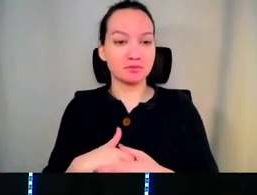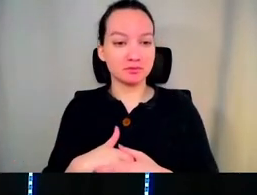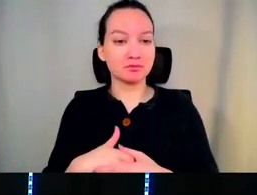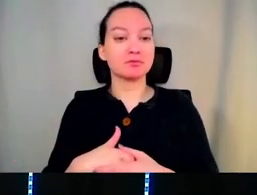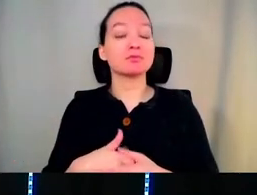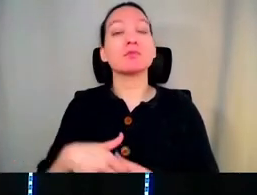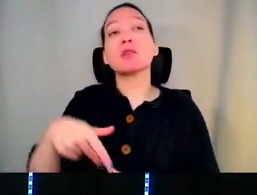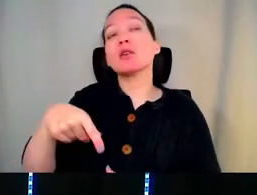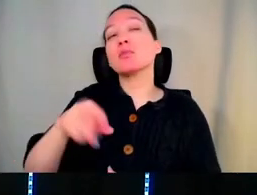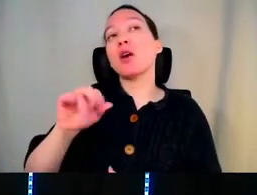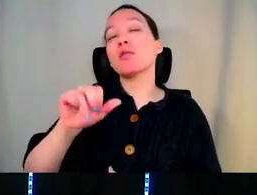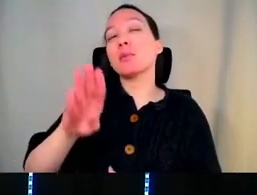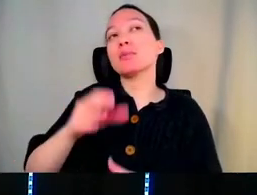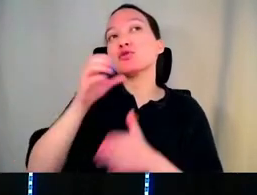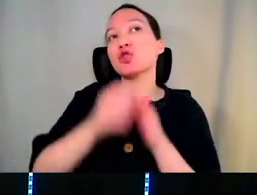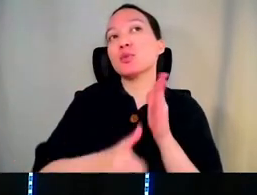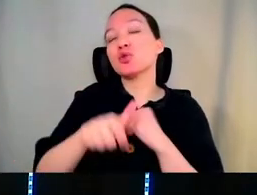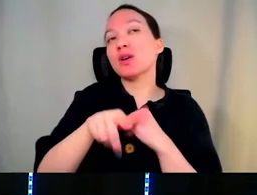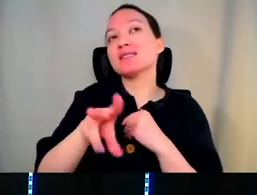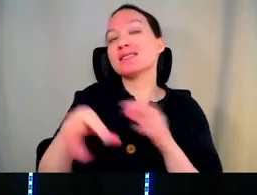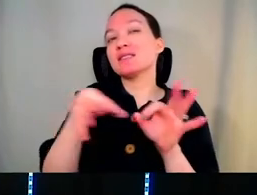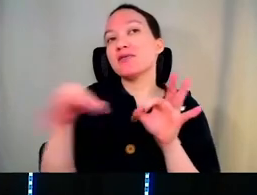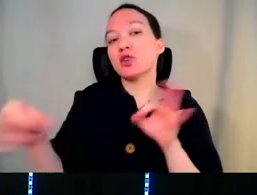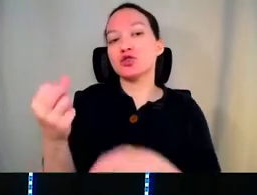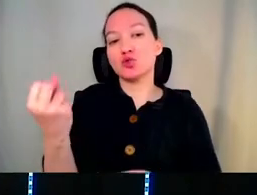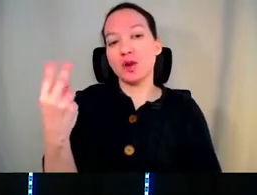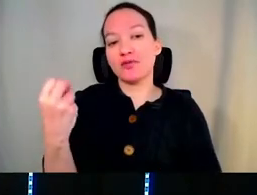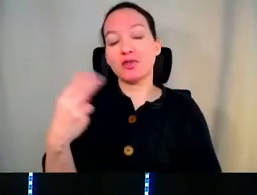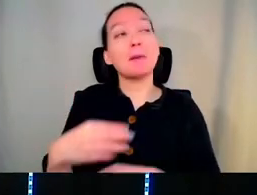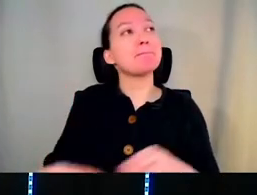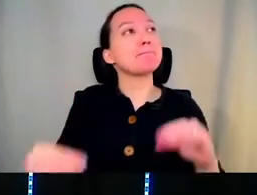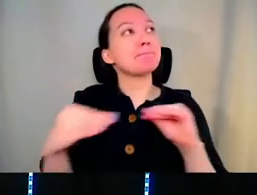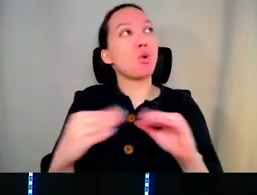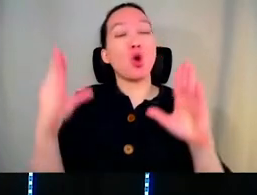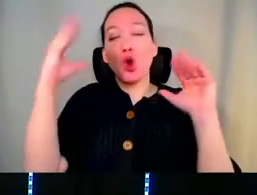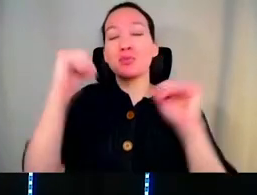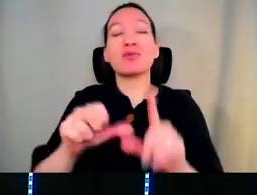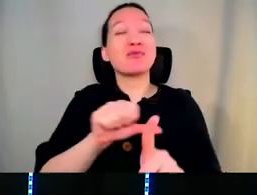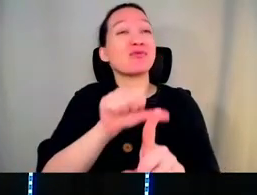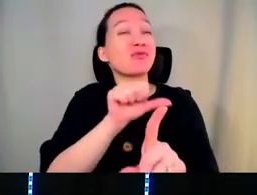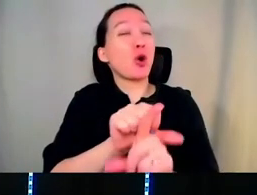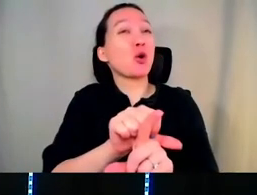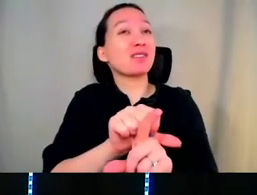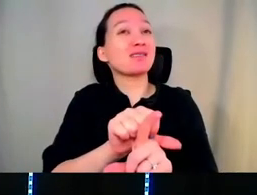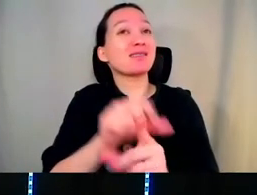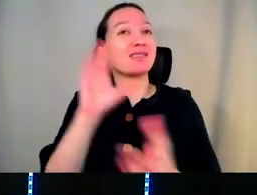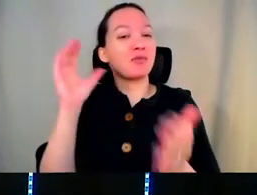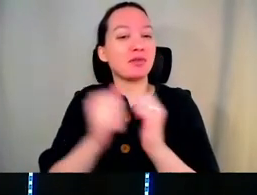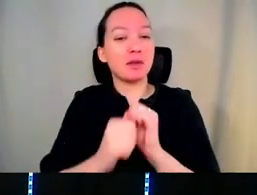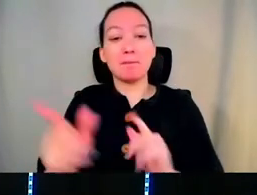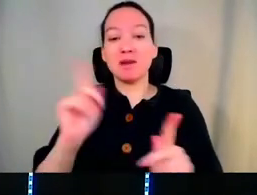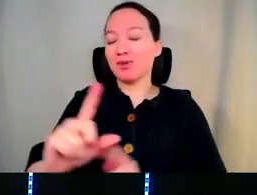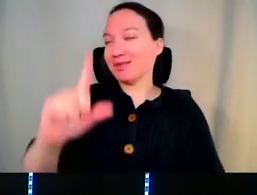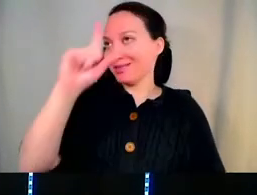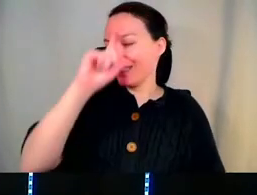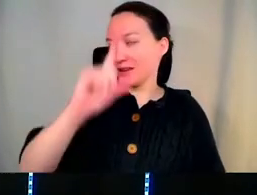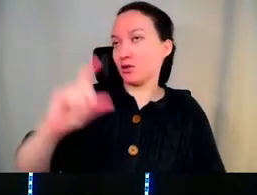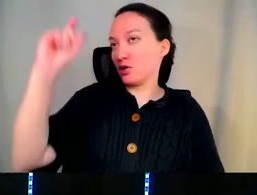is Proverbs chapter 26, verse 12. There's more hope for fools than for people who think they're